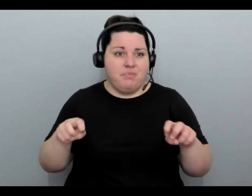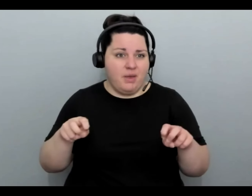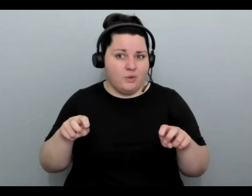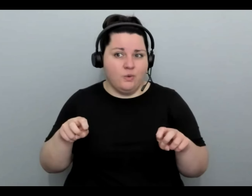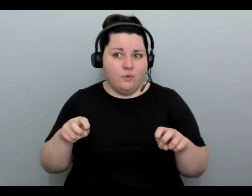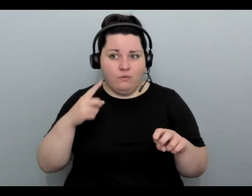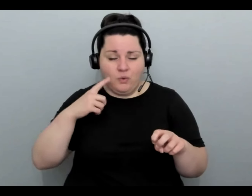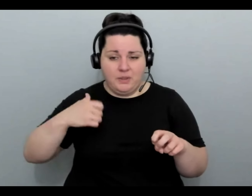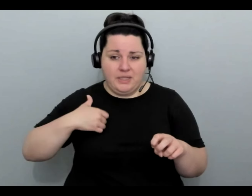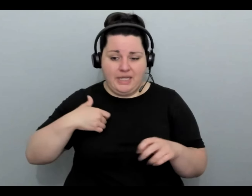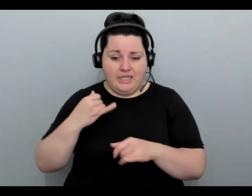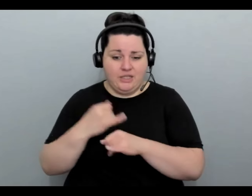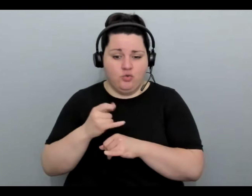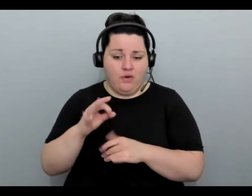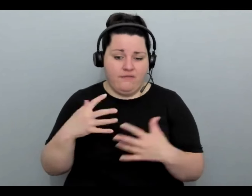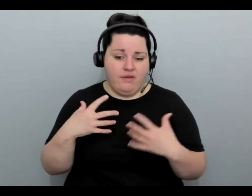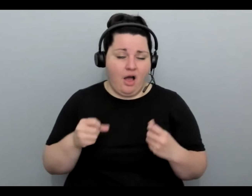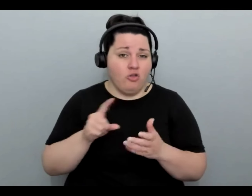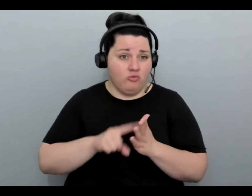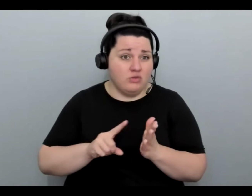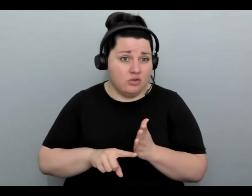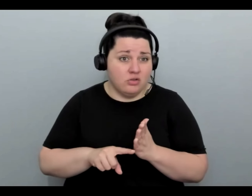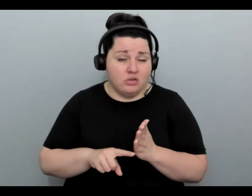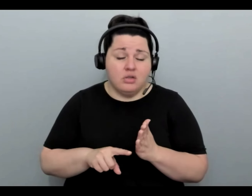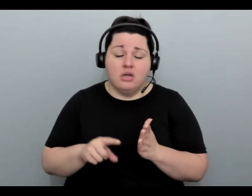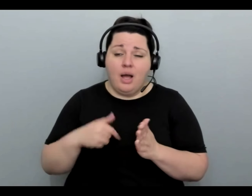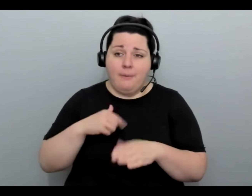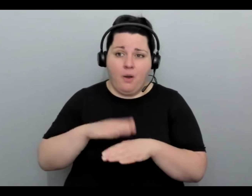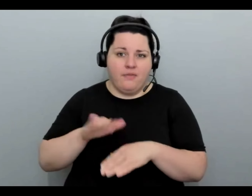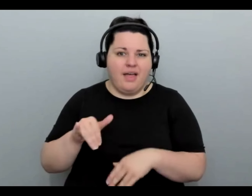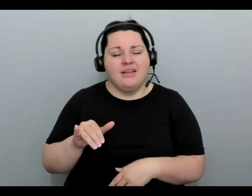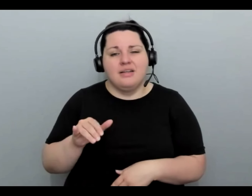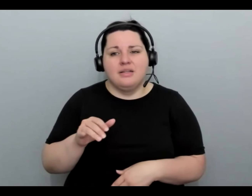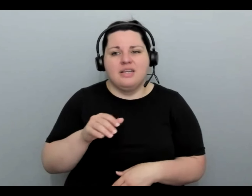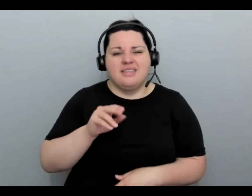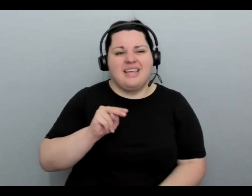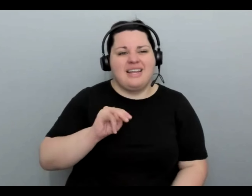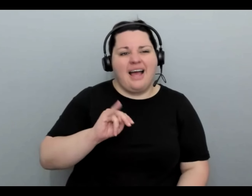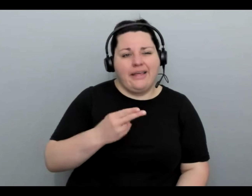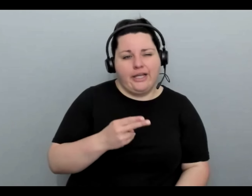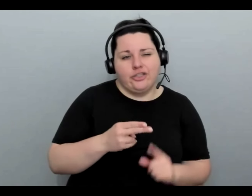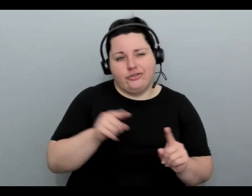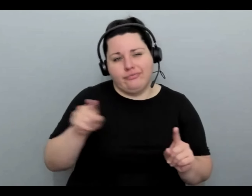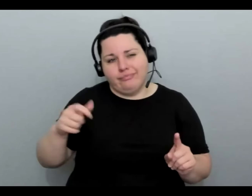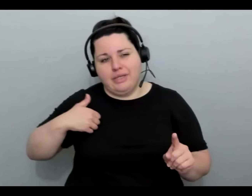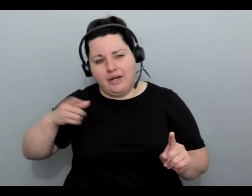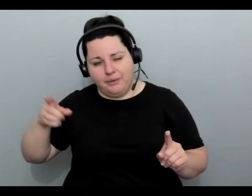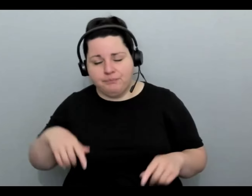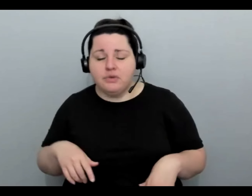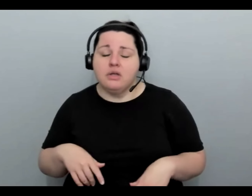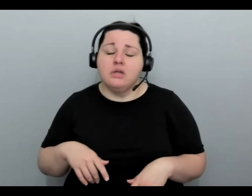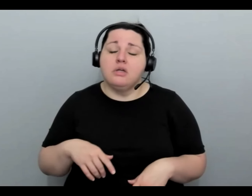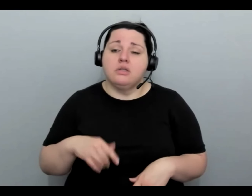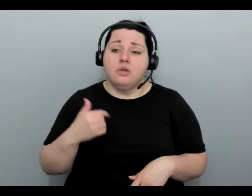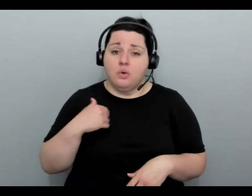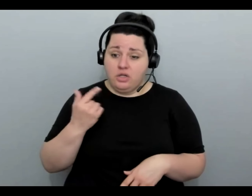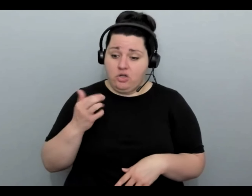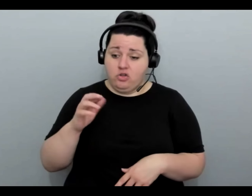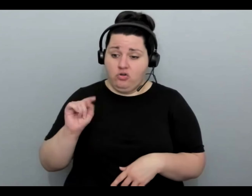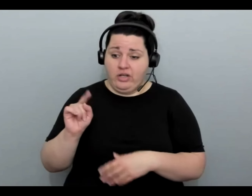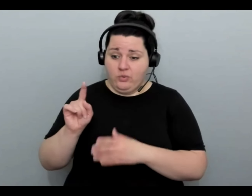the Canadian Institutes of Health Research. It's basically the Canadian version of NIH. And one of the things we're looking at in our grants is